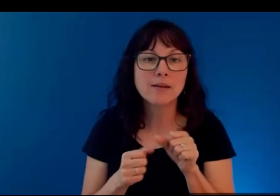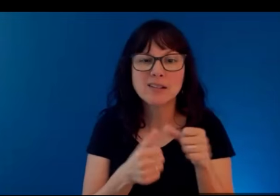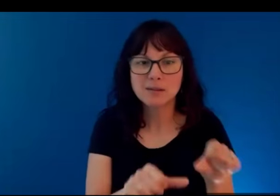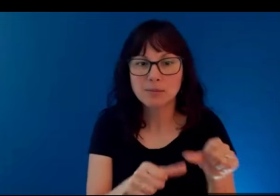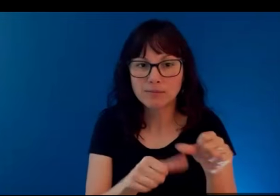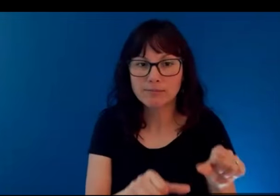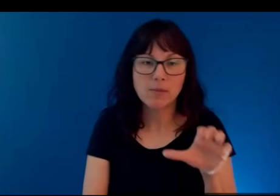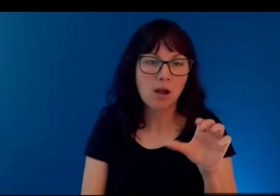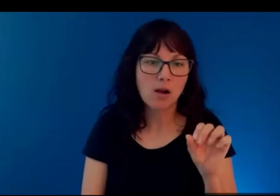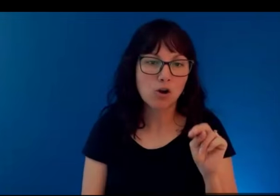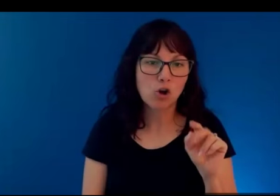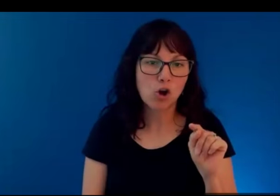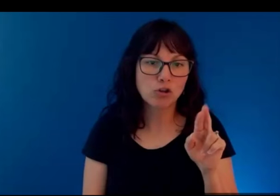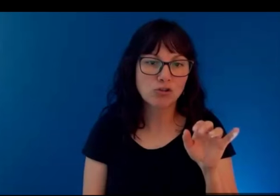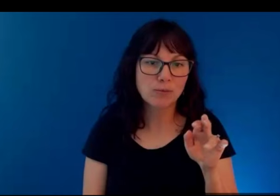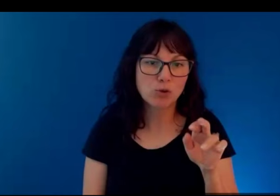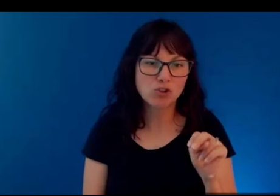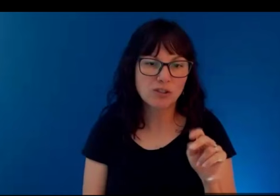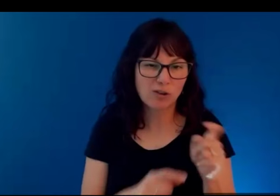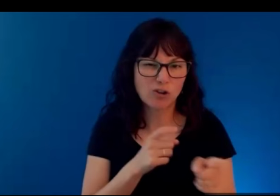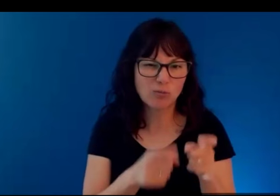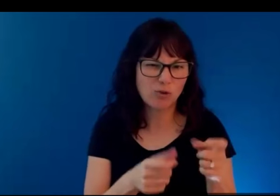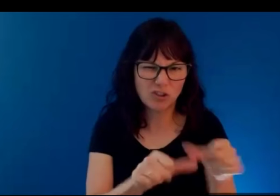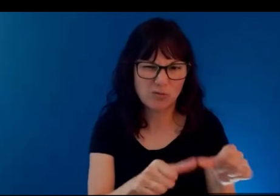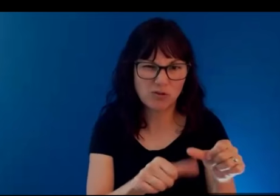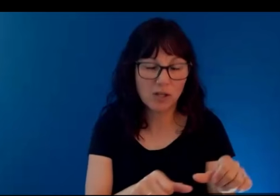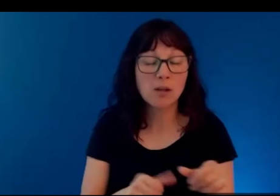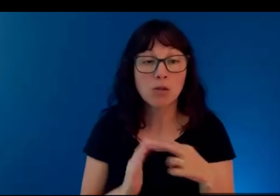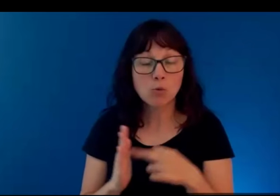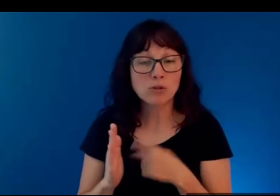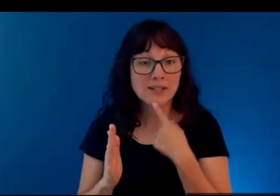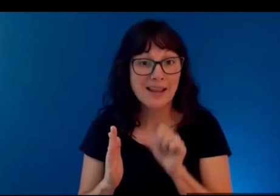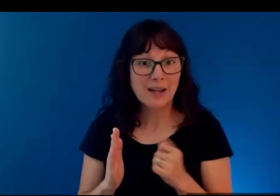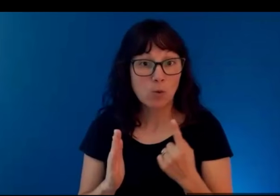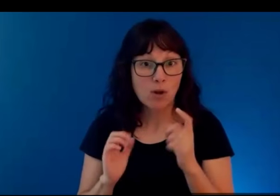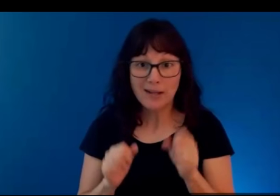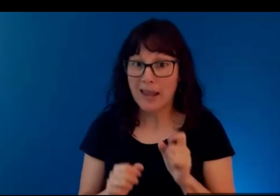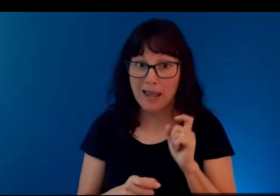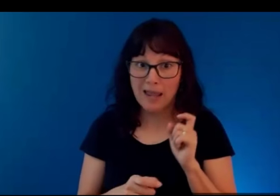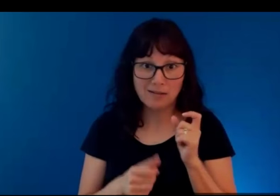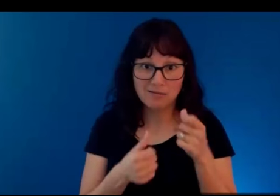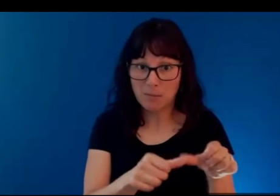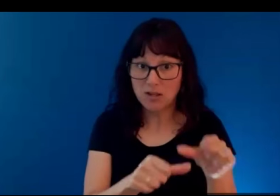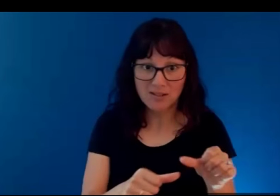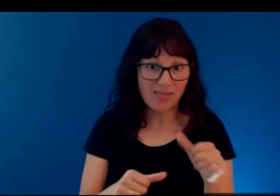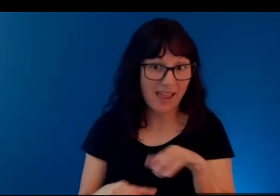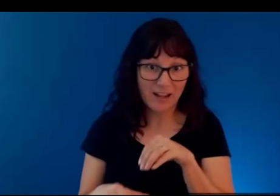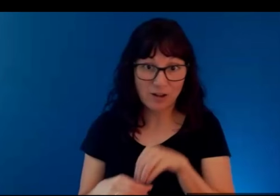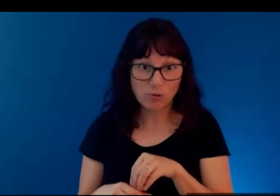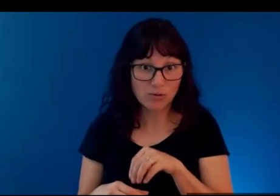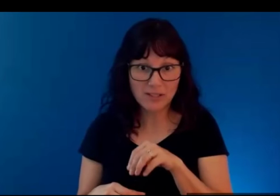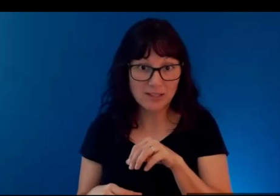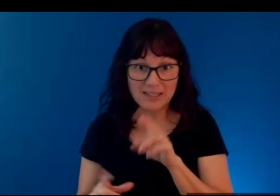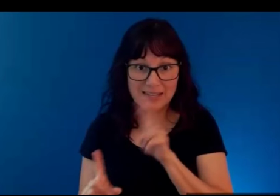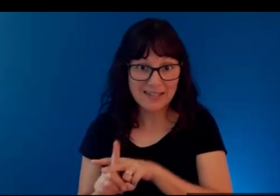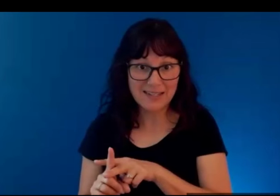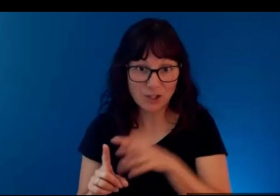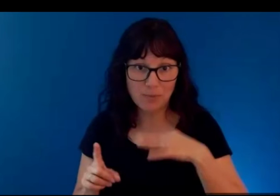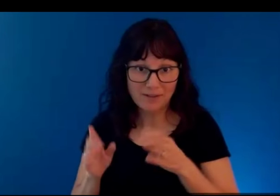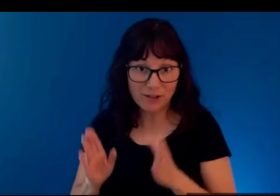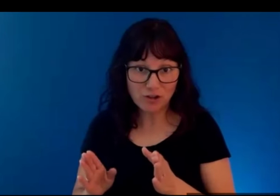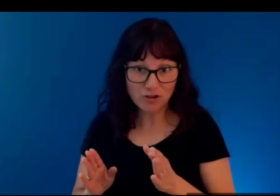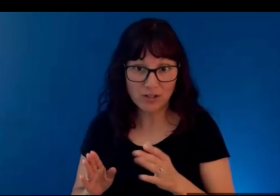ABLE account. And the rules say that any person can contribute. That includes the designated beneficiary. I could